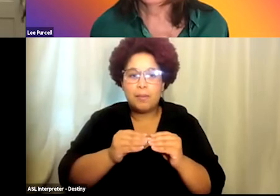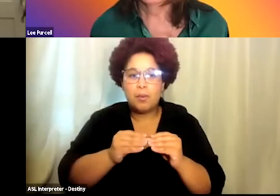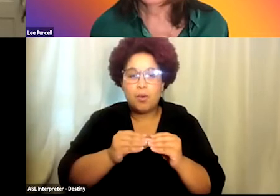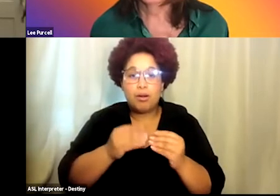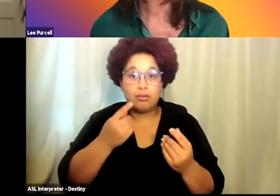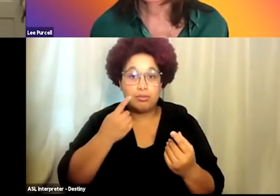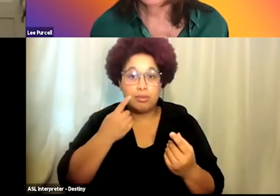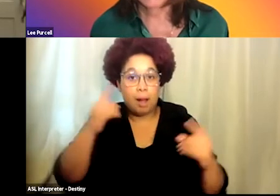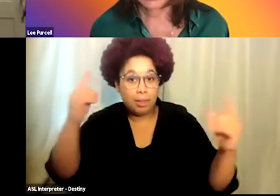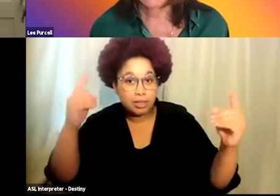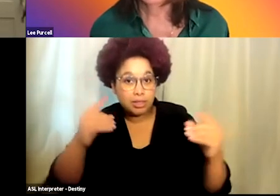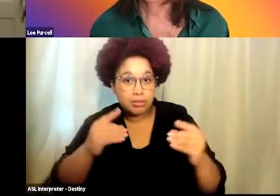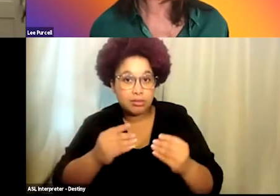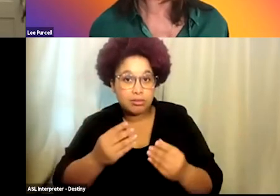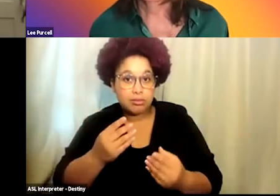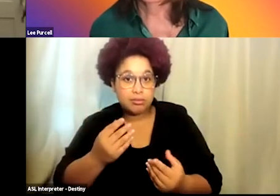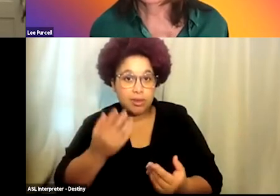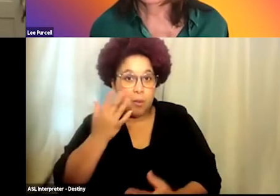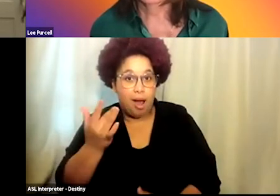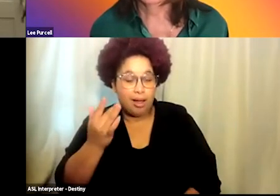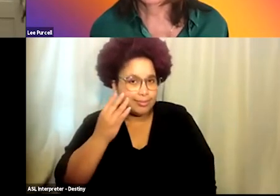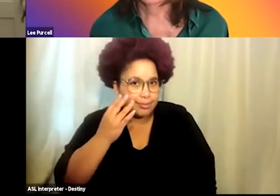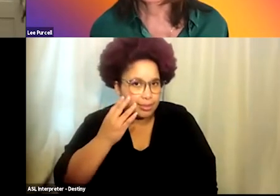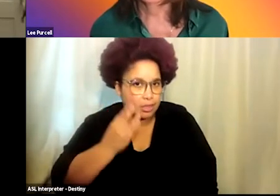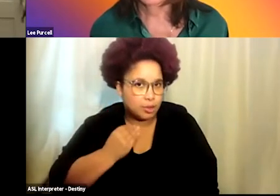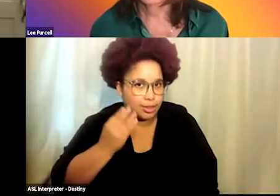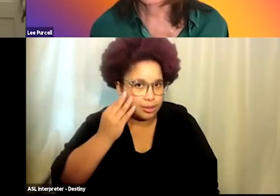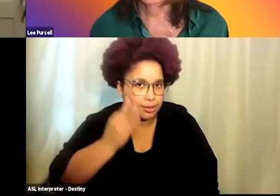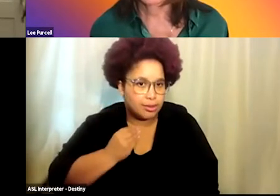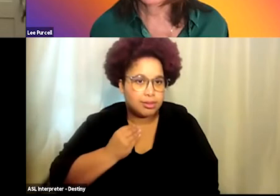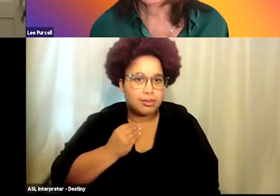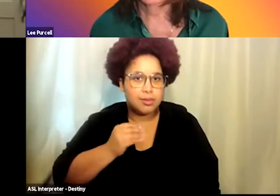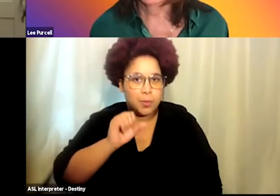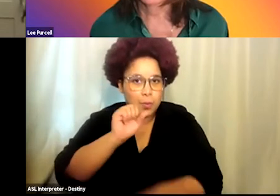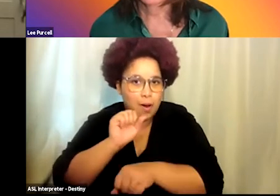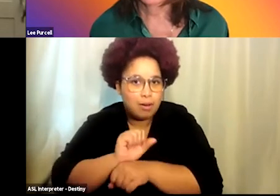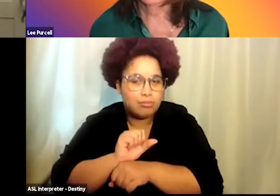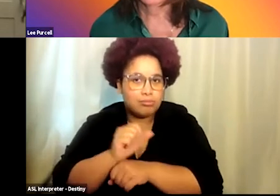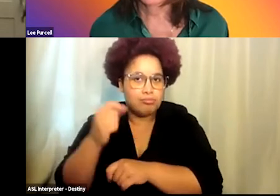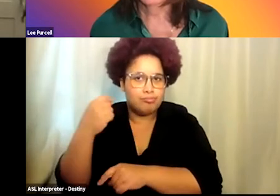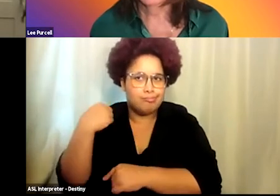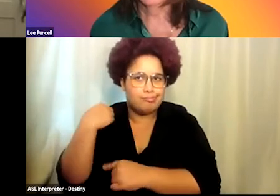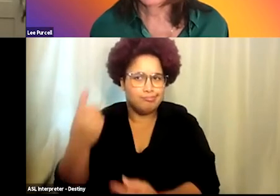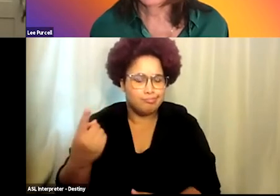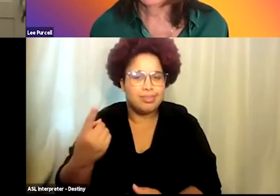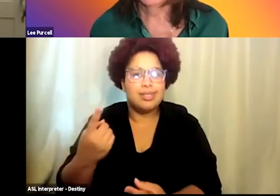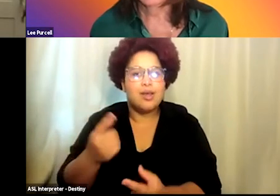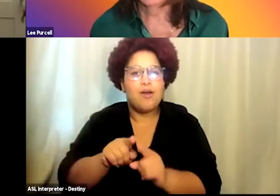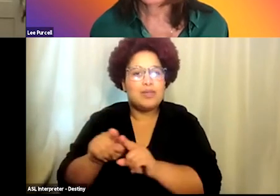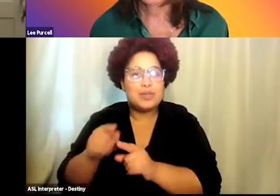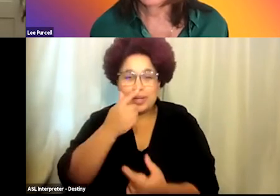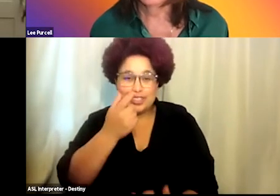accomplished, a little more effective because of our experience and our work, and we're